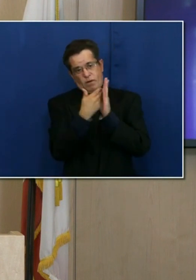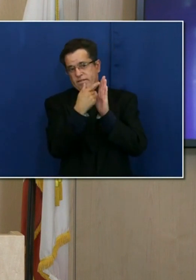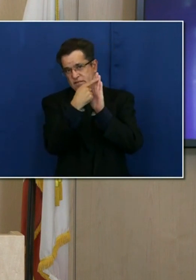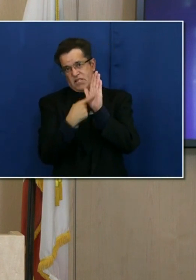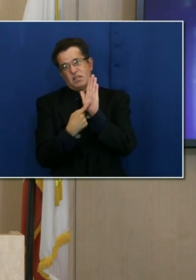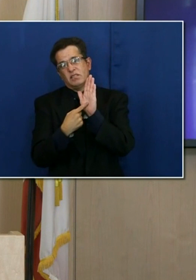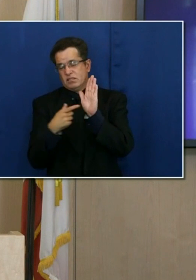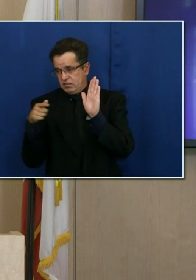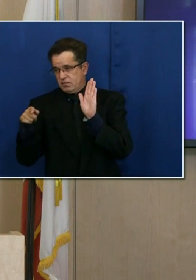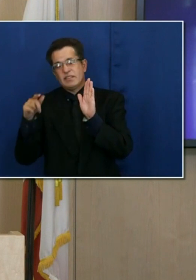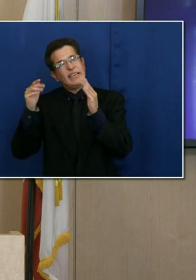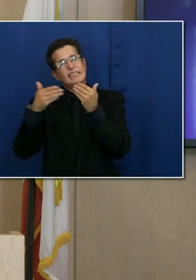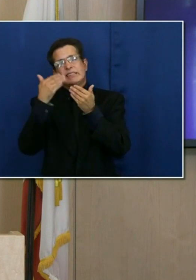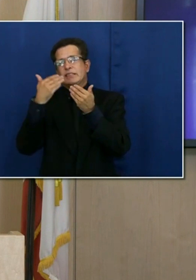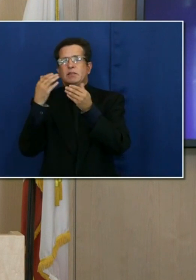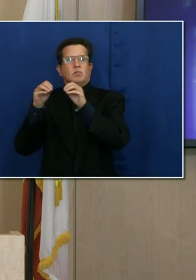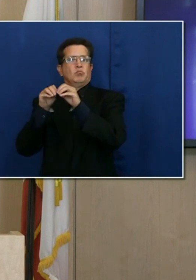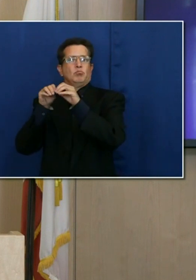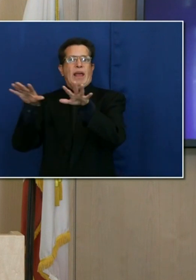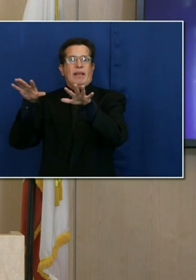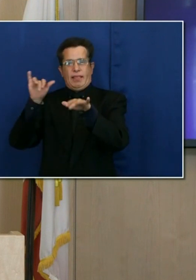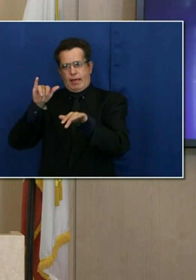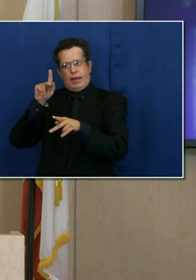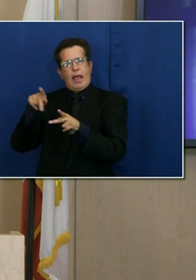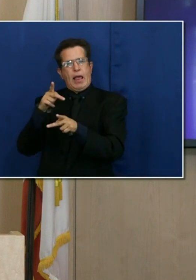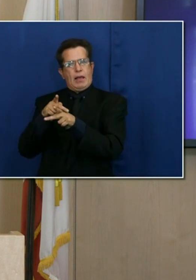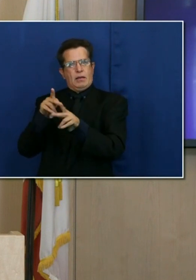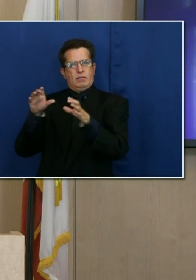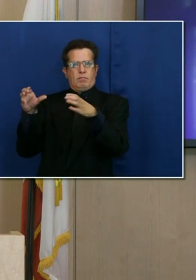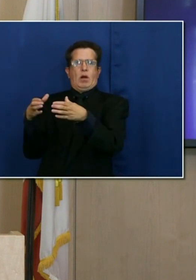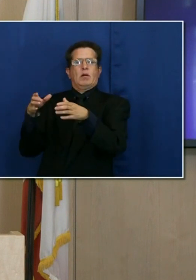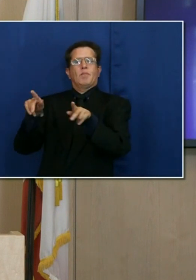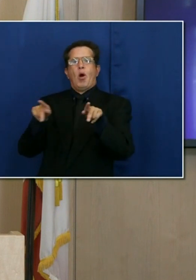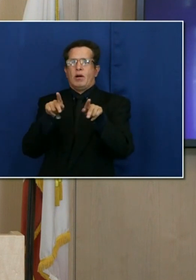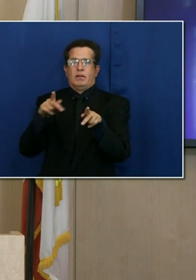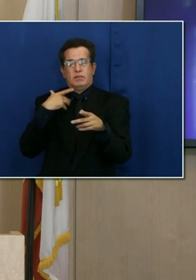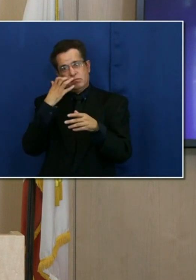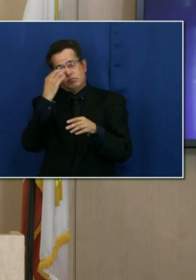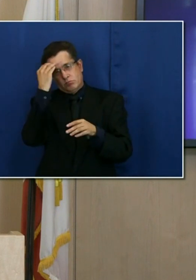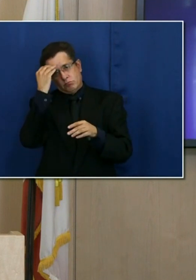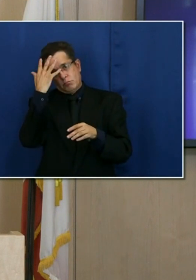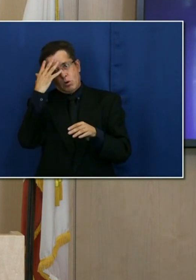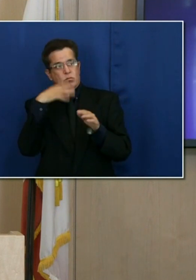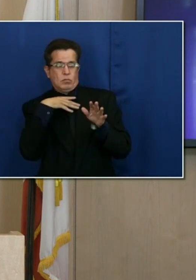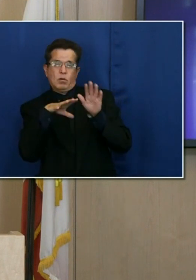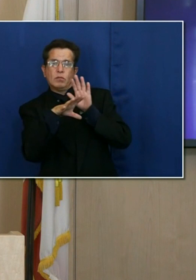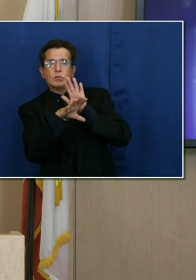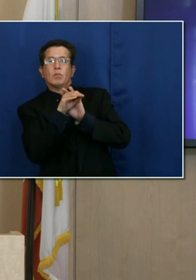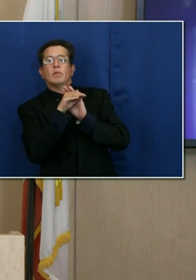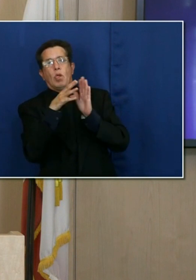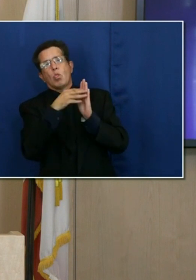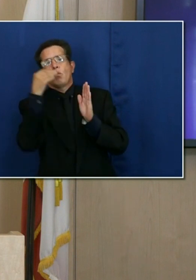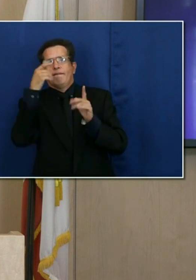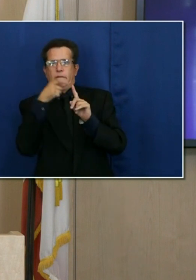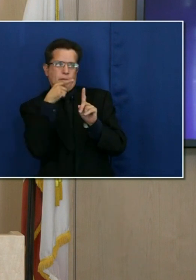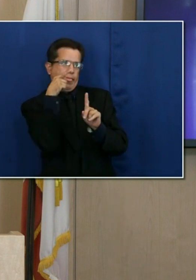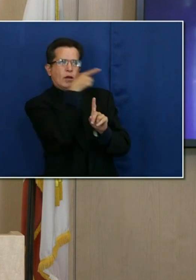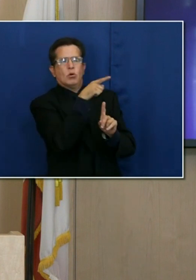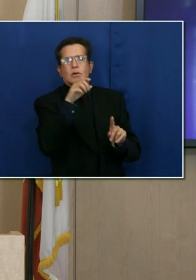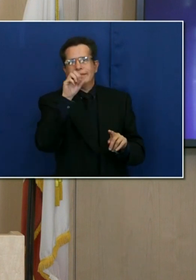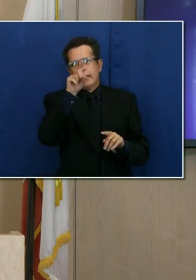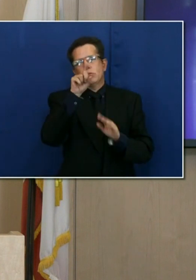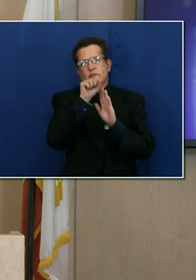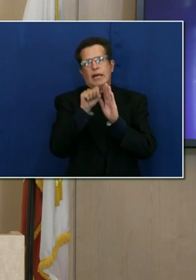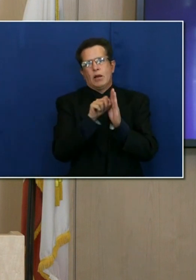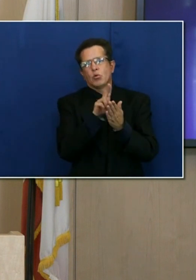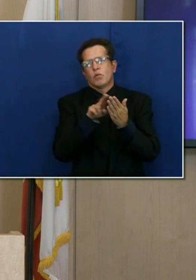to spread. We just need to take that lesson from the cases at San Diego State. And then Dr. McDonald, Brendan had